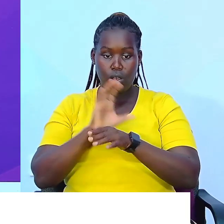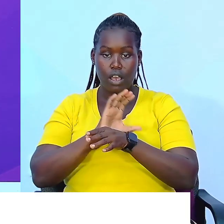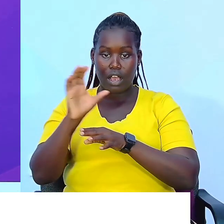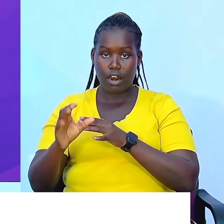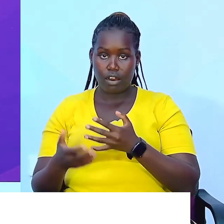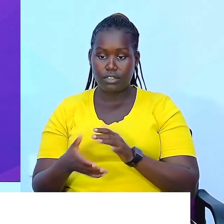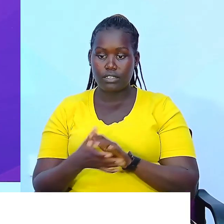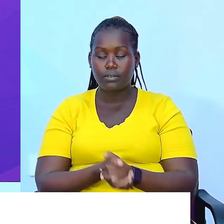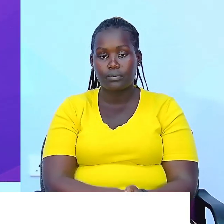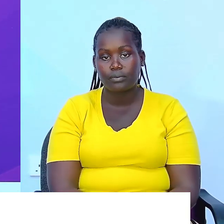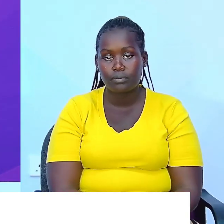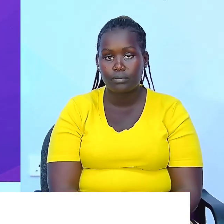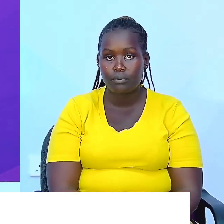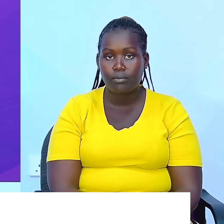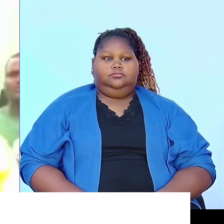field.